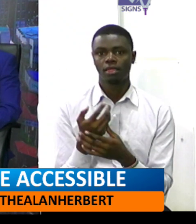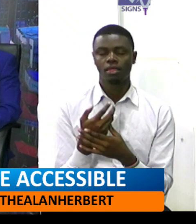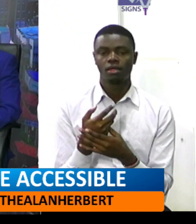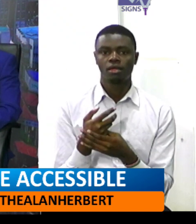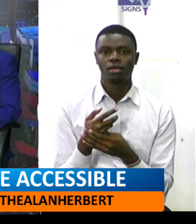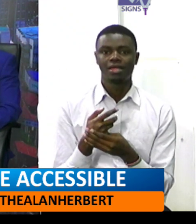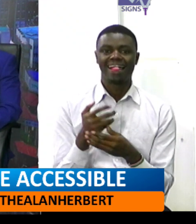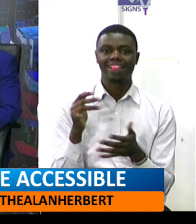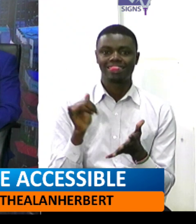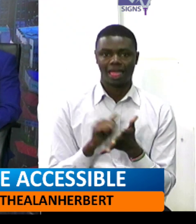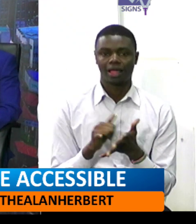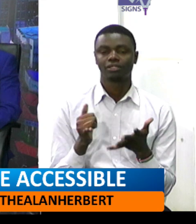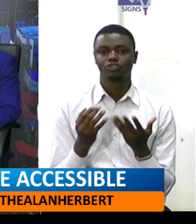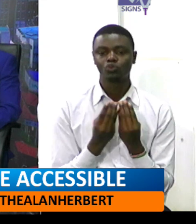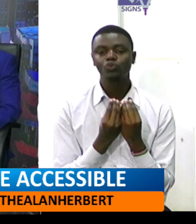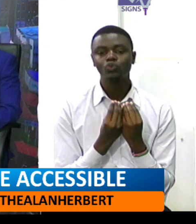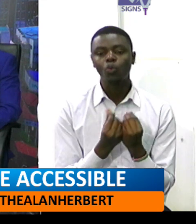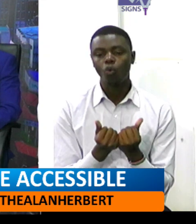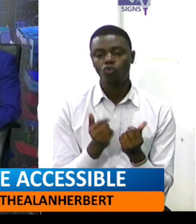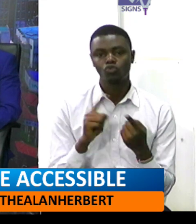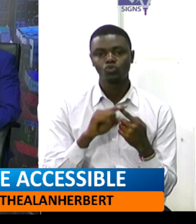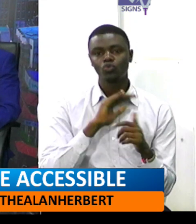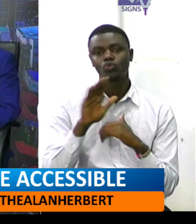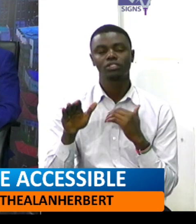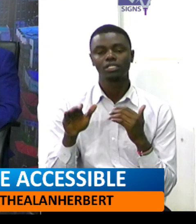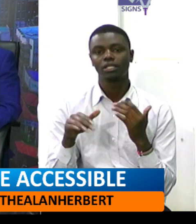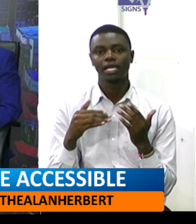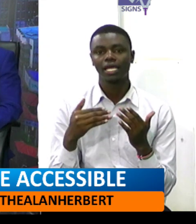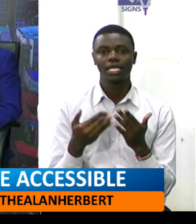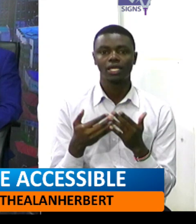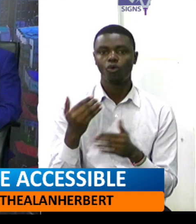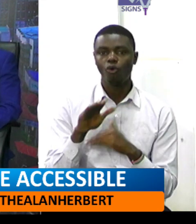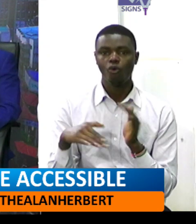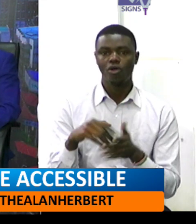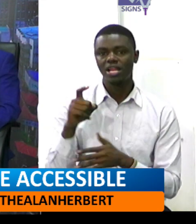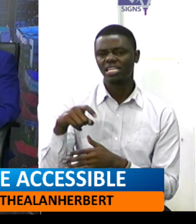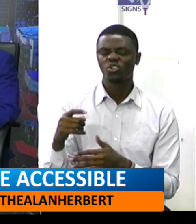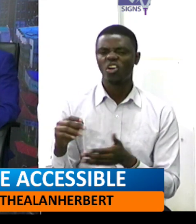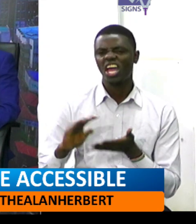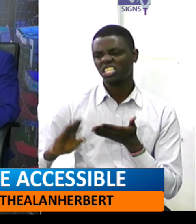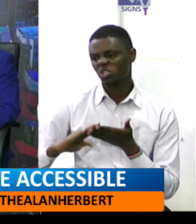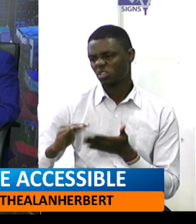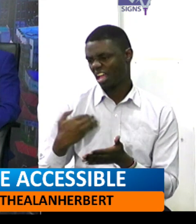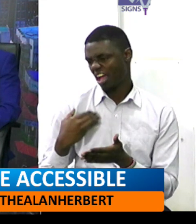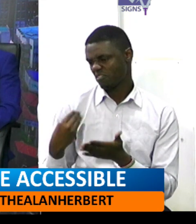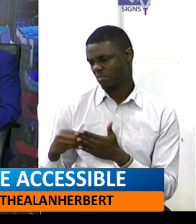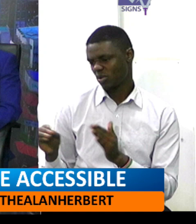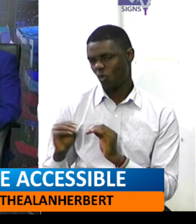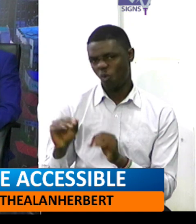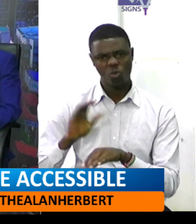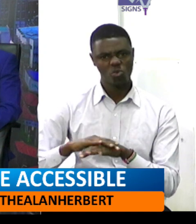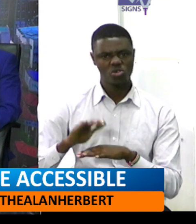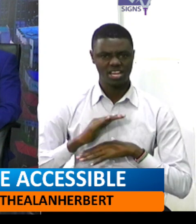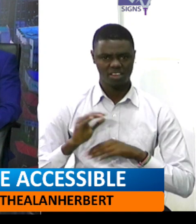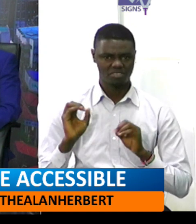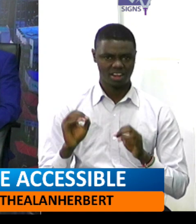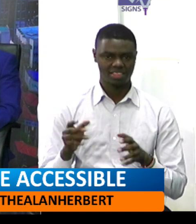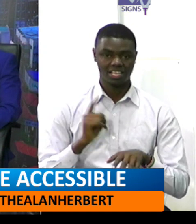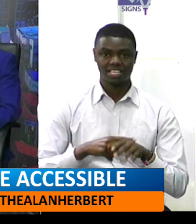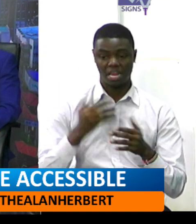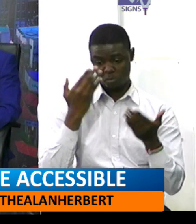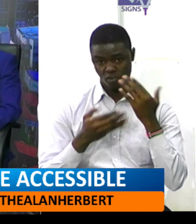that speak to almost everybody. So the excuse that I do not have money is not good enough, because when you are